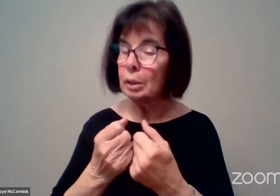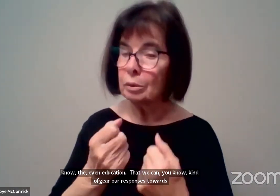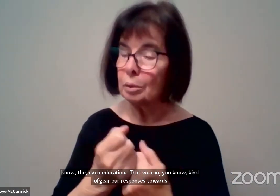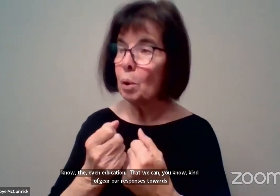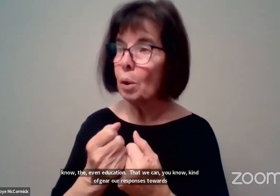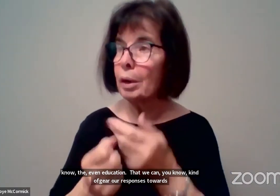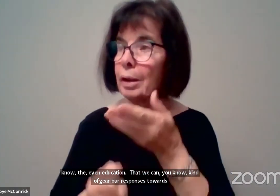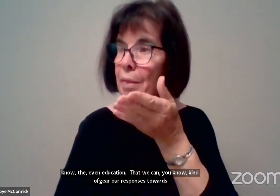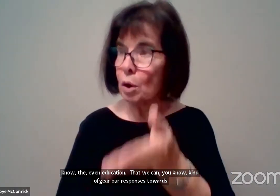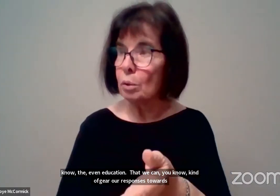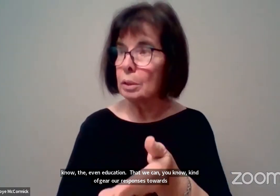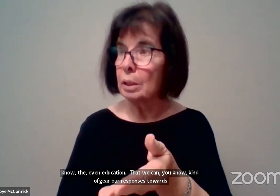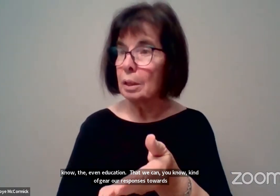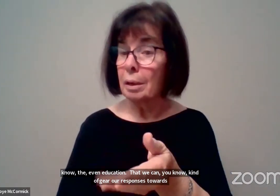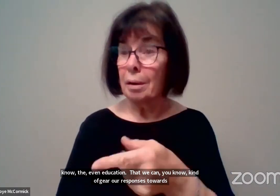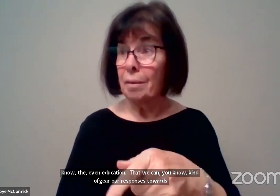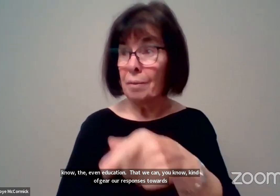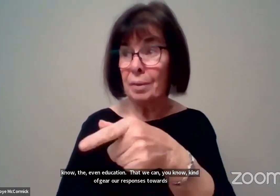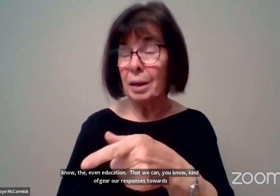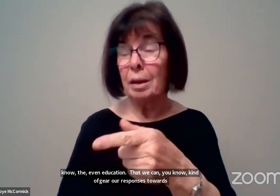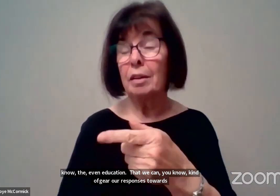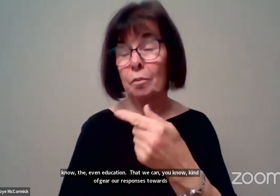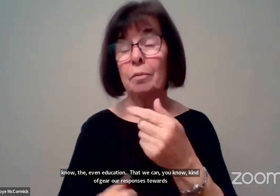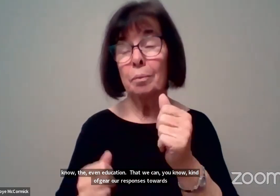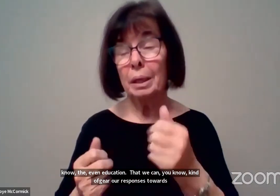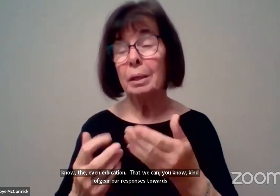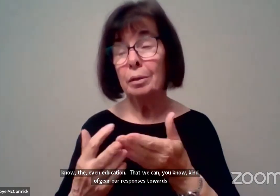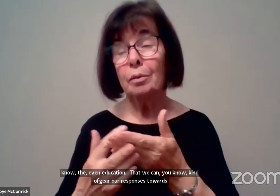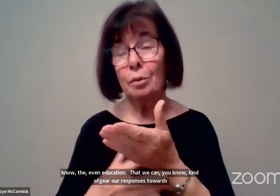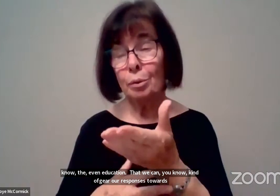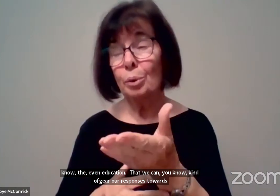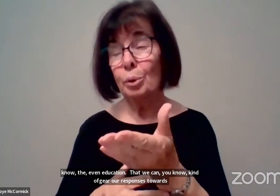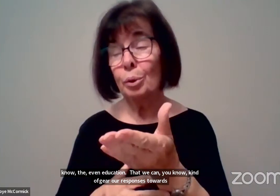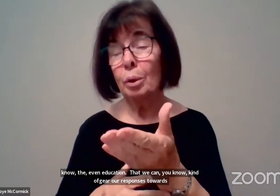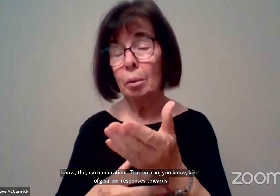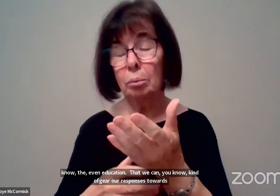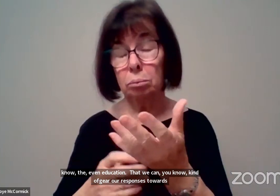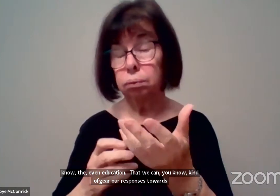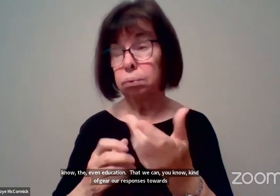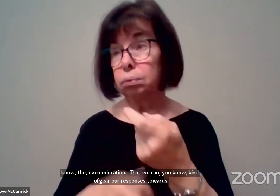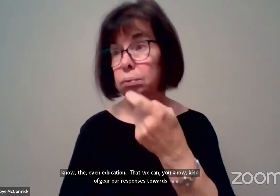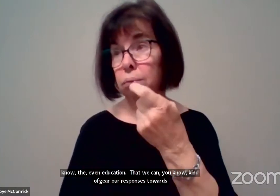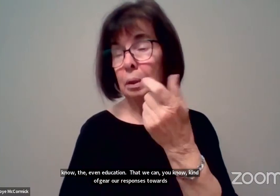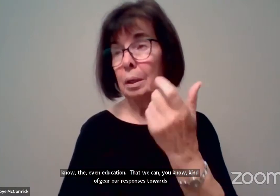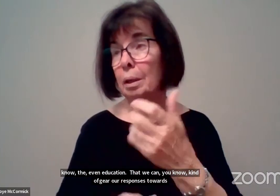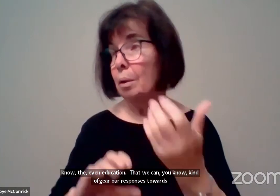are definitely, they have been through quite an ordeal these